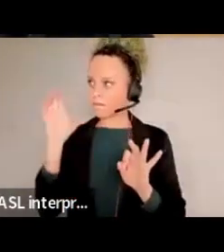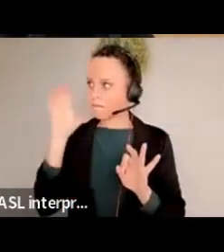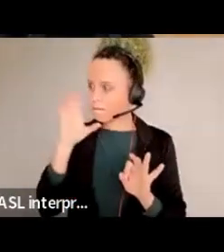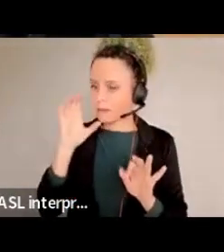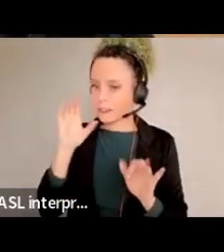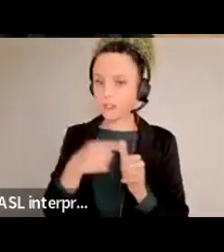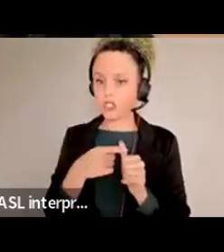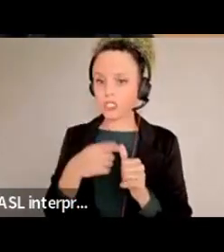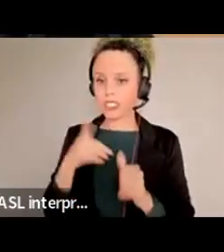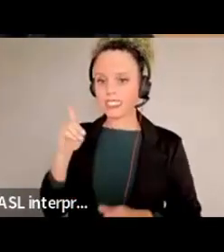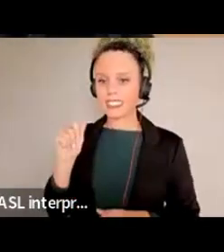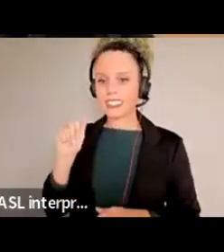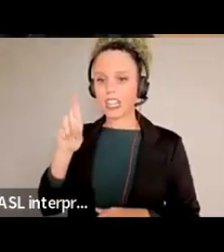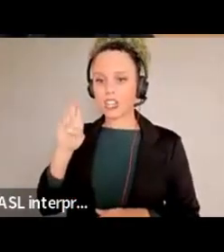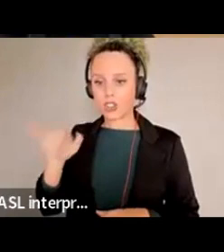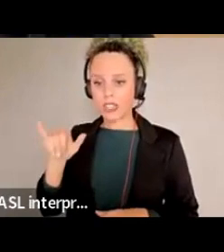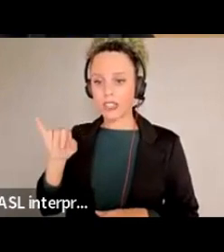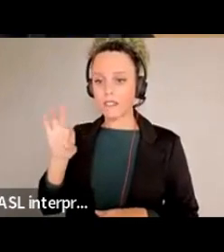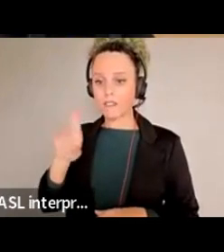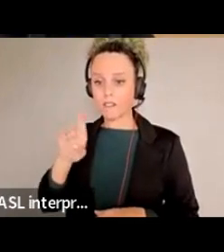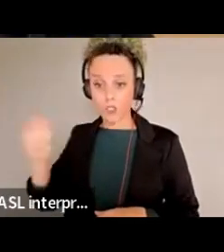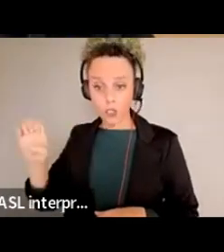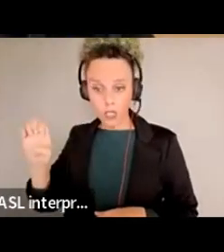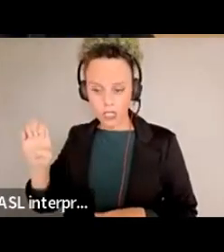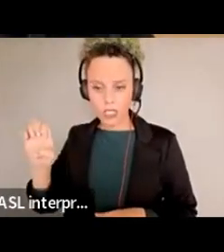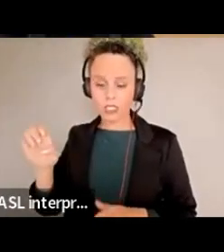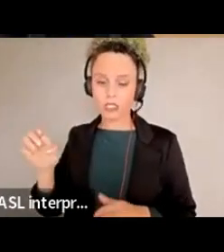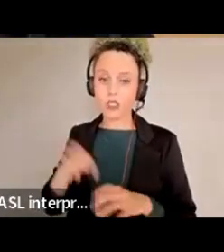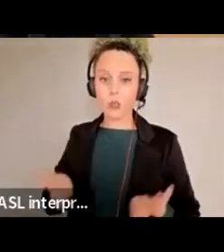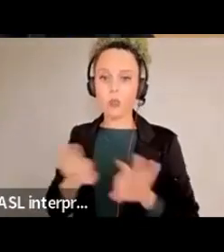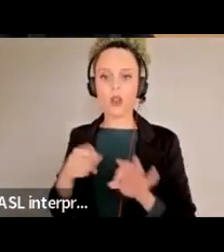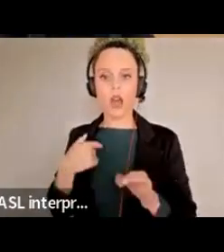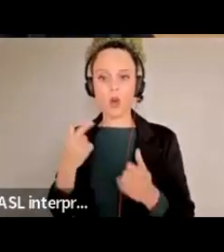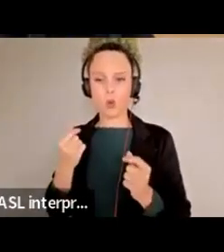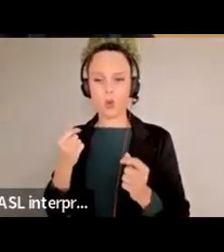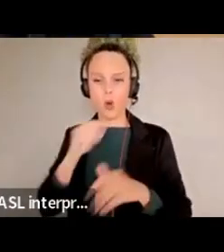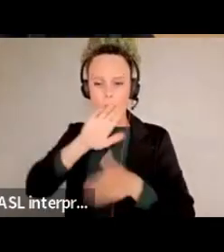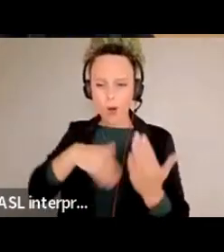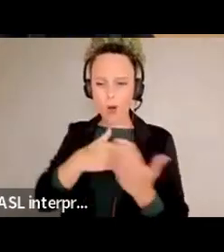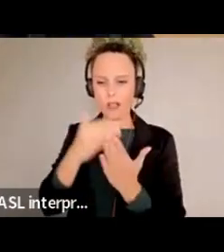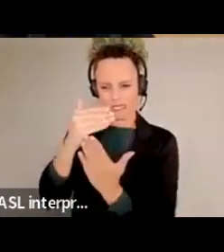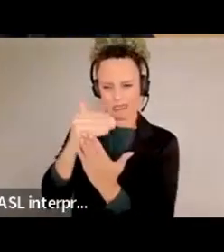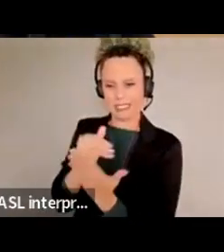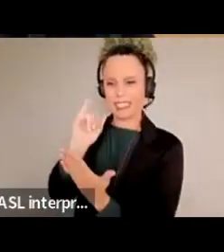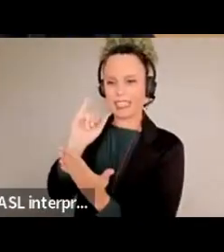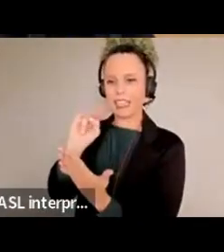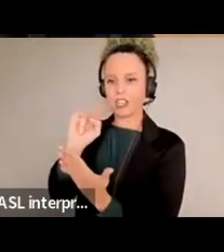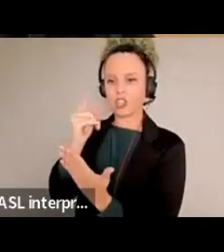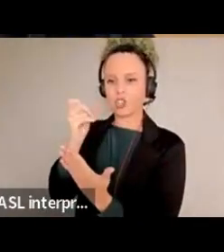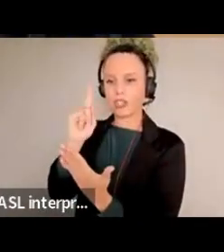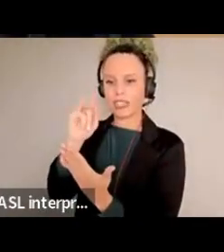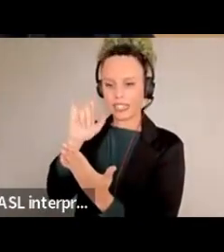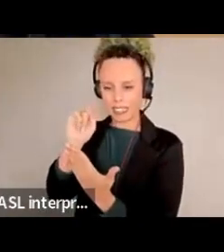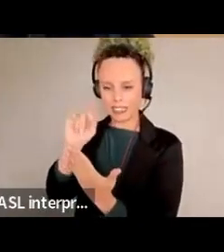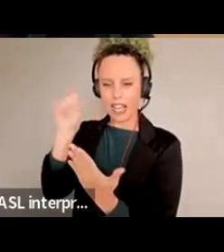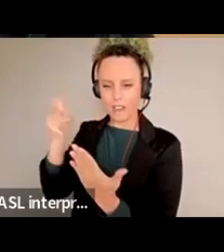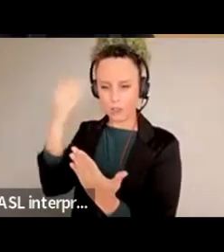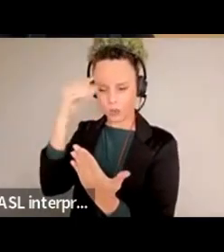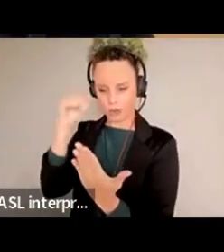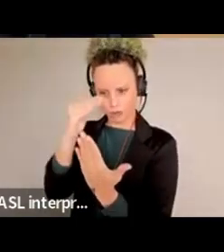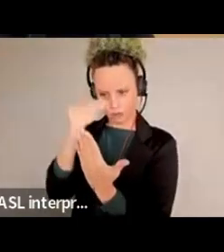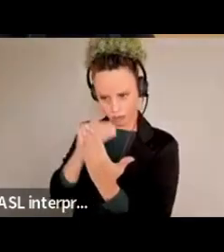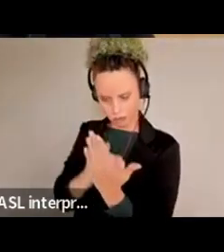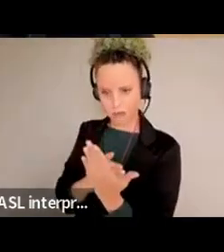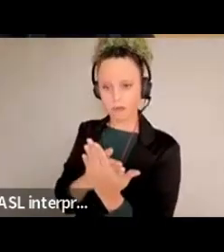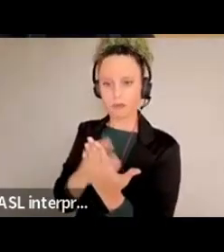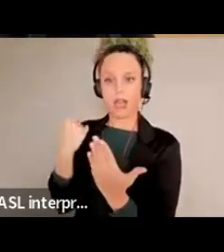So the biggest thing that I look for first, being dairy free, is I got to know the ingredients of